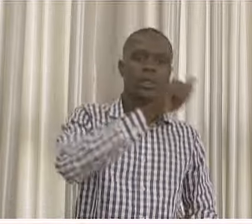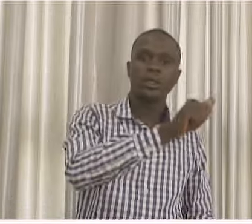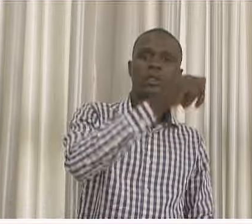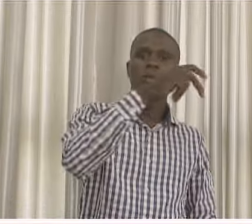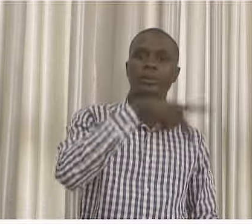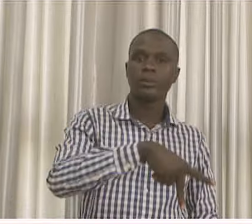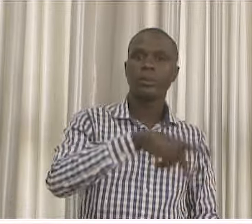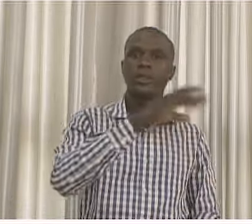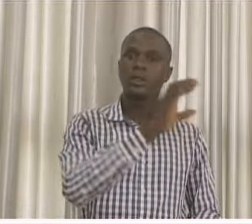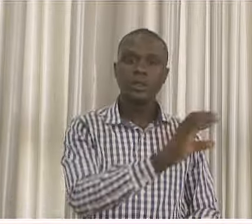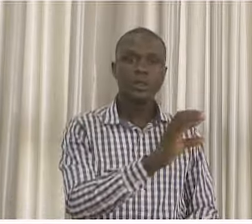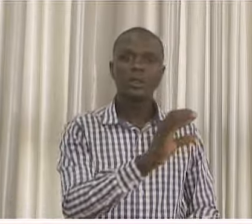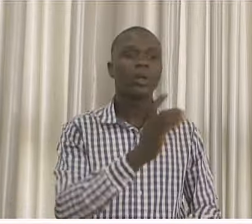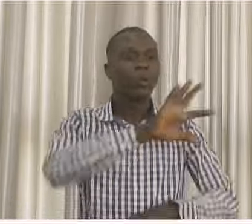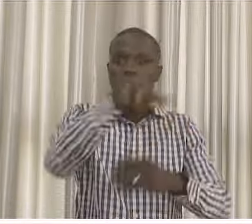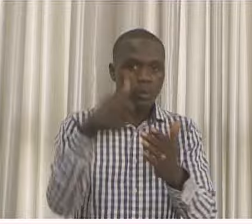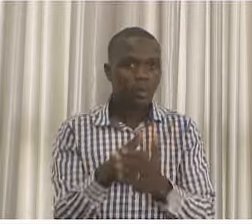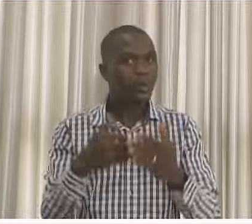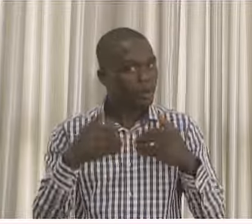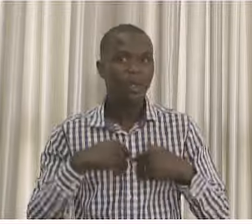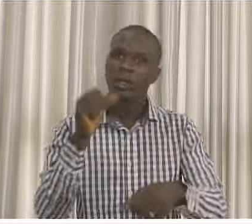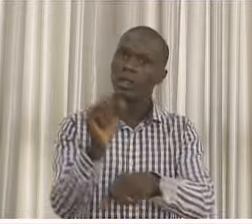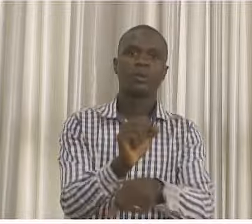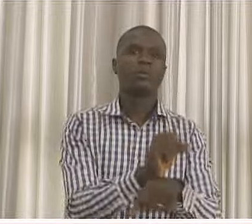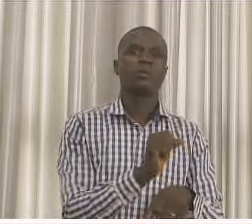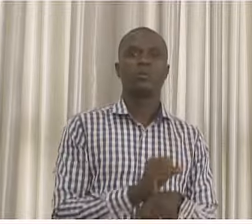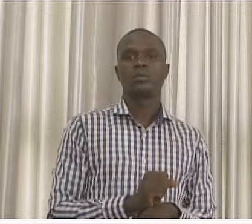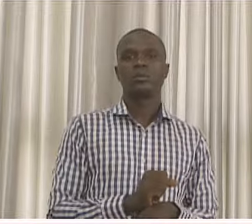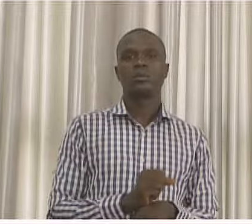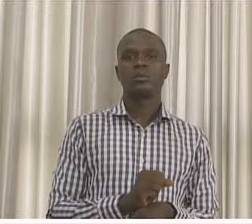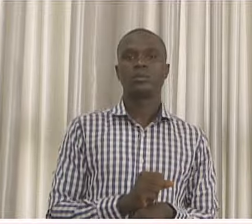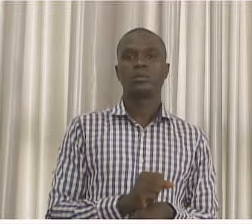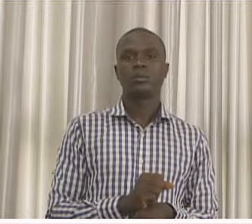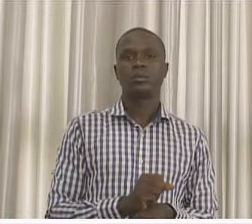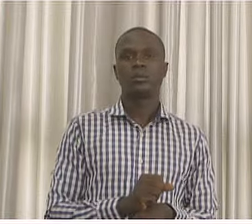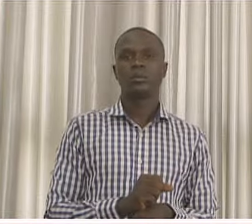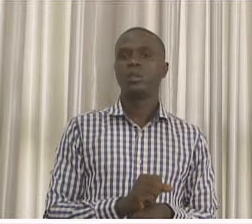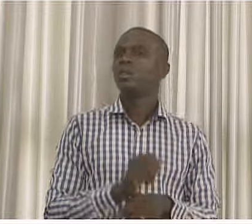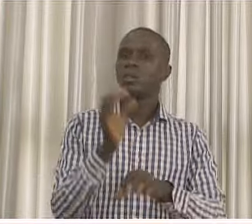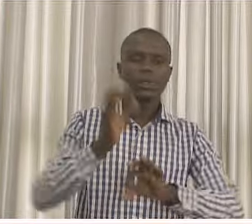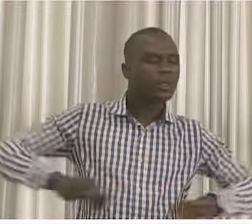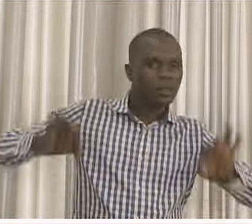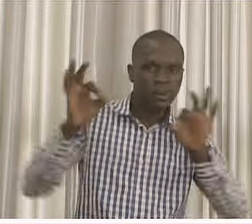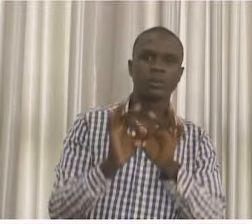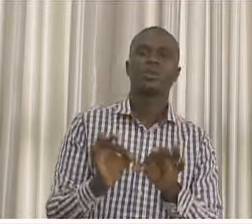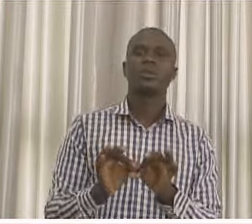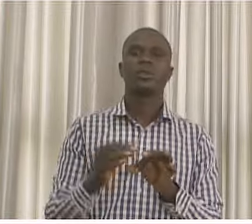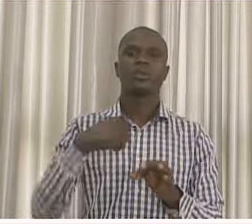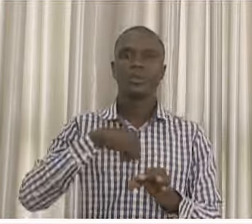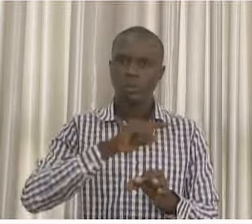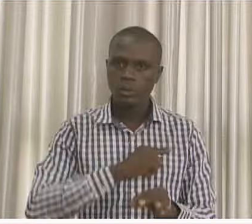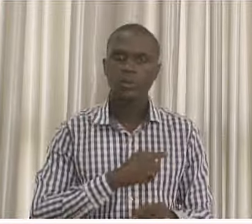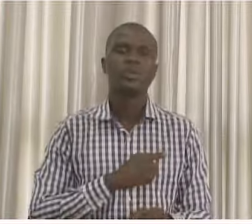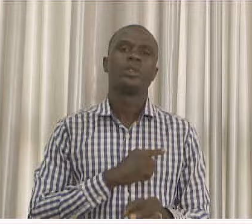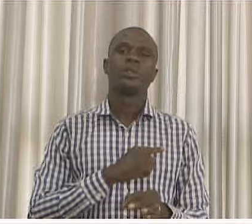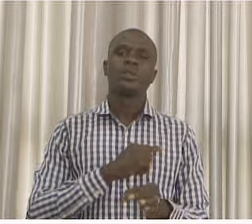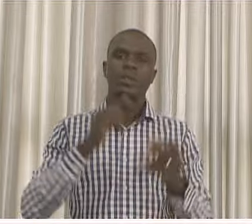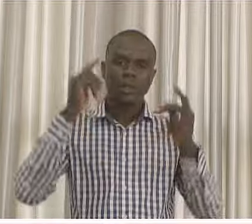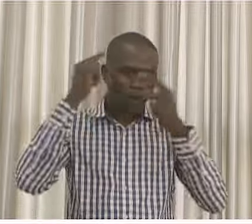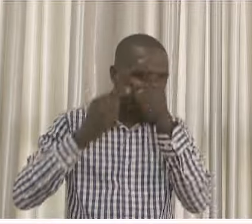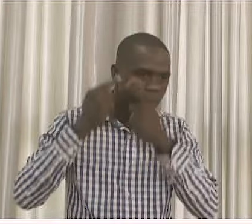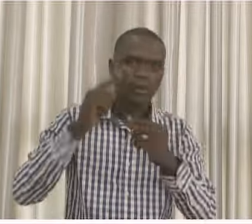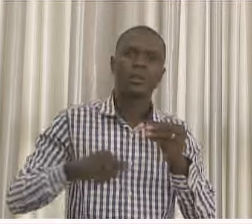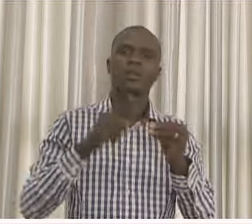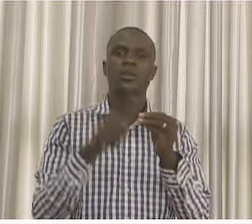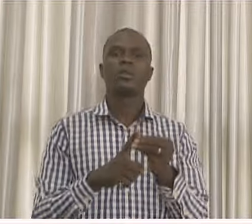can see people they not can get food. They can't see the whole day and make plaba WhatsApp APC SLPP. They don't even think about